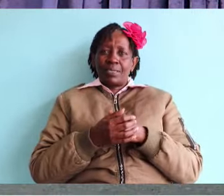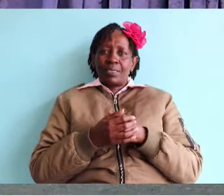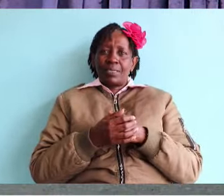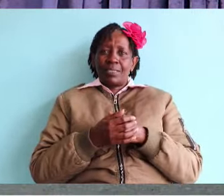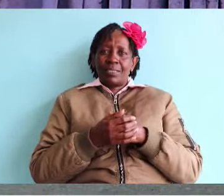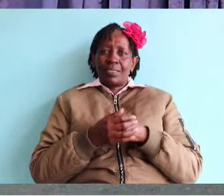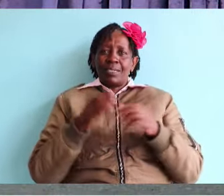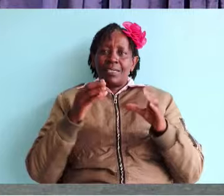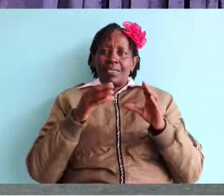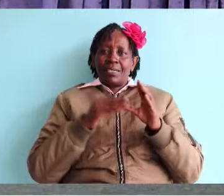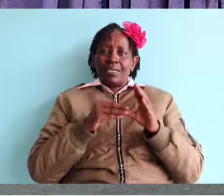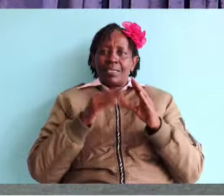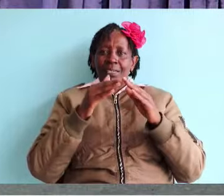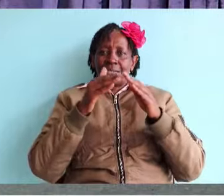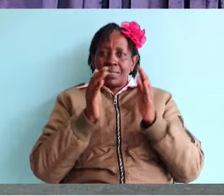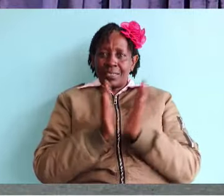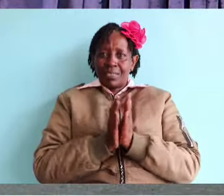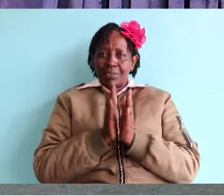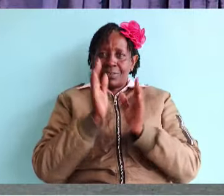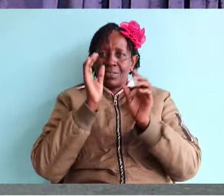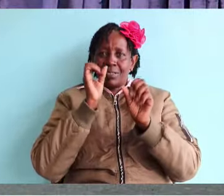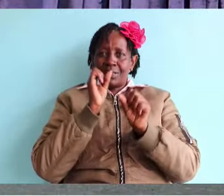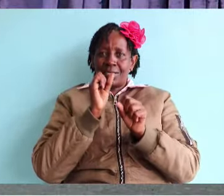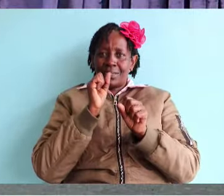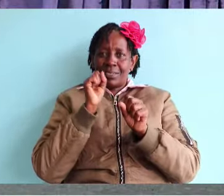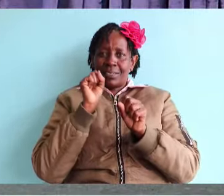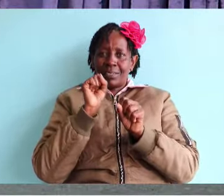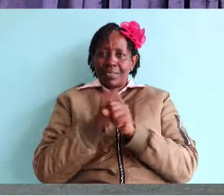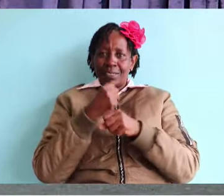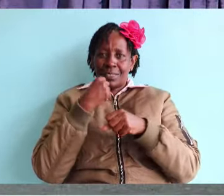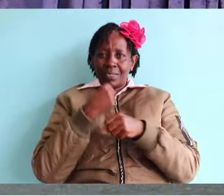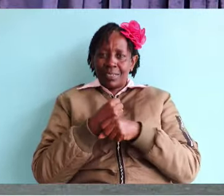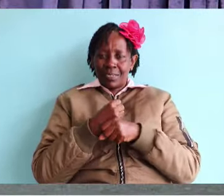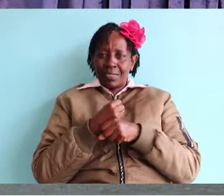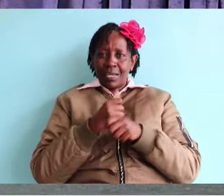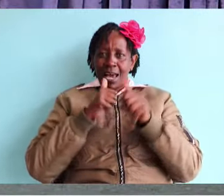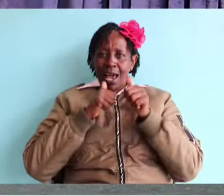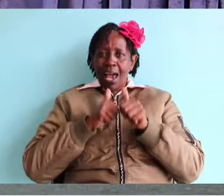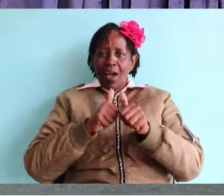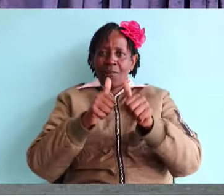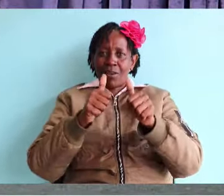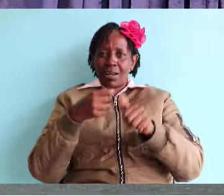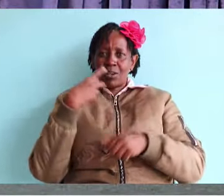Gideon did to go after the two kings of the